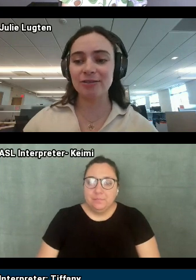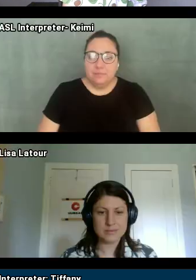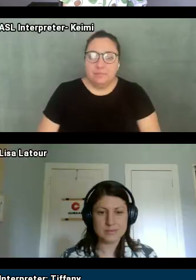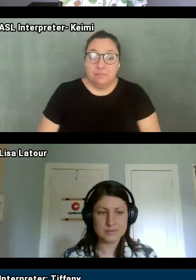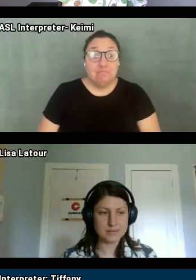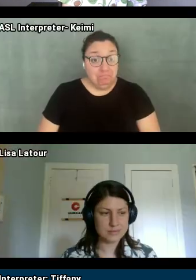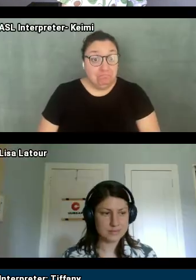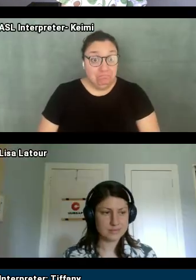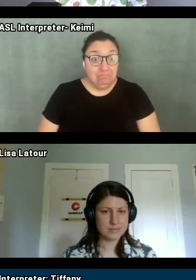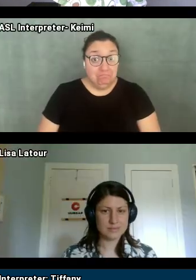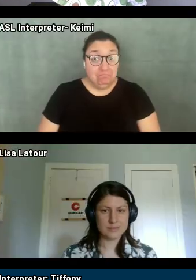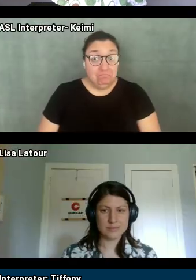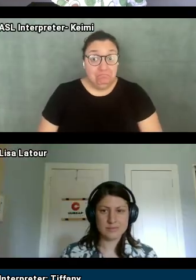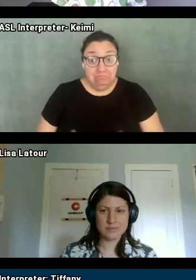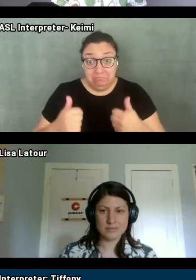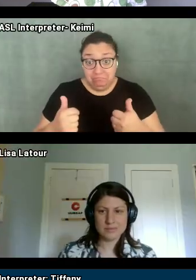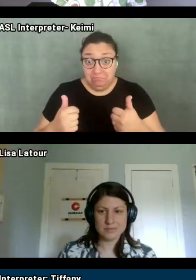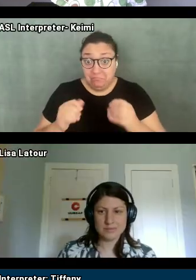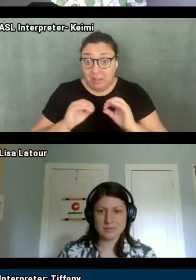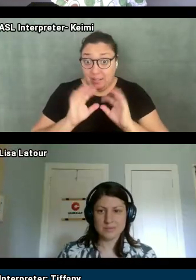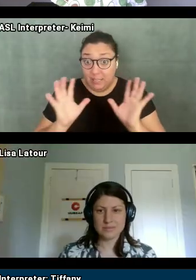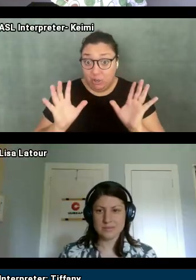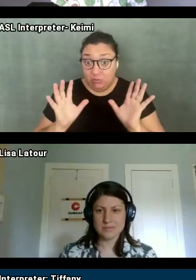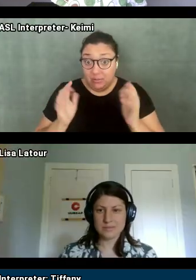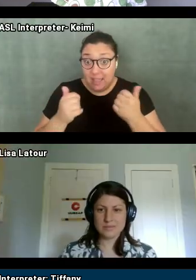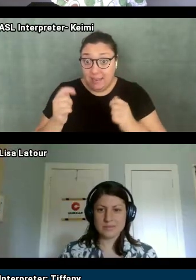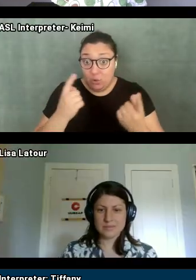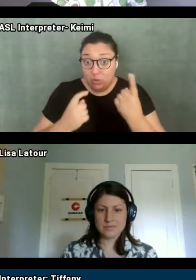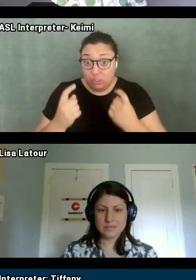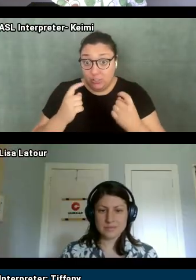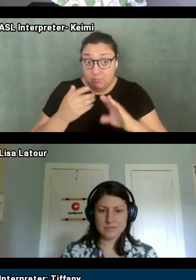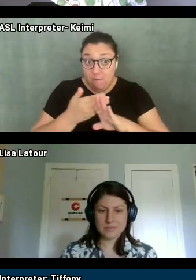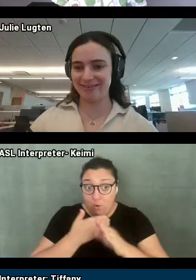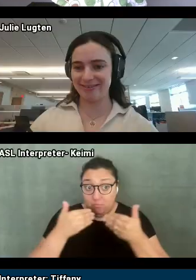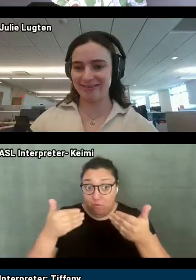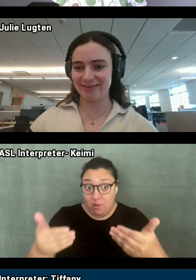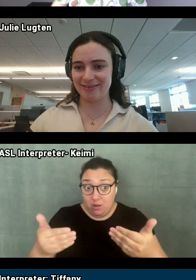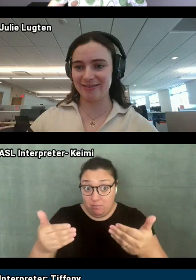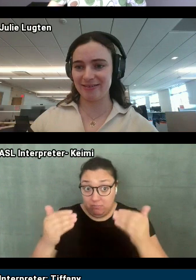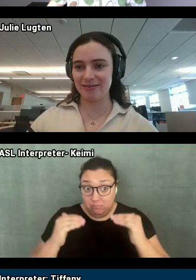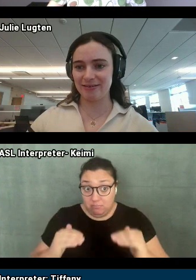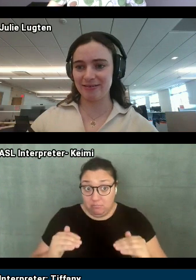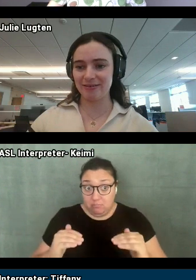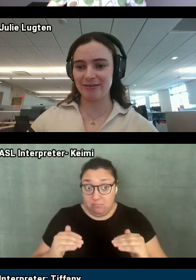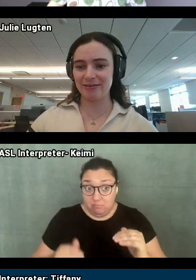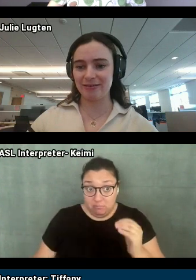All right, do we have any questions on those demos before we want to move on?